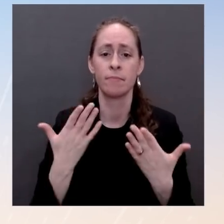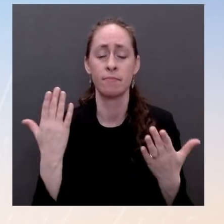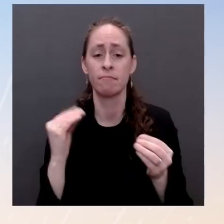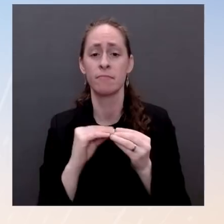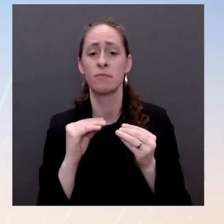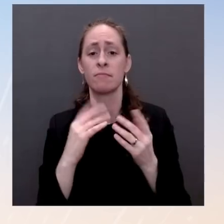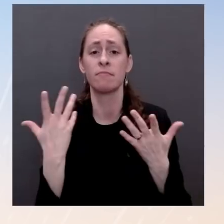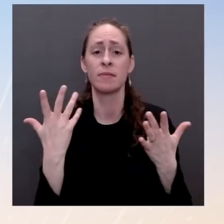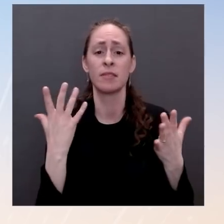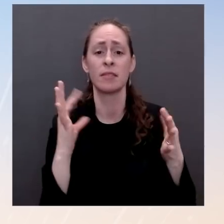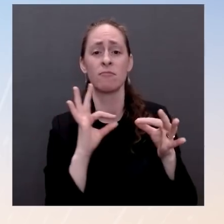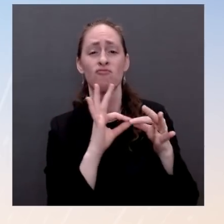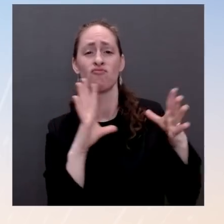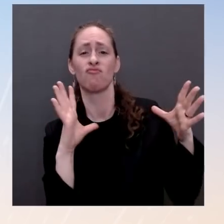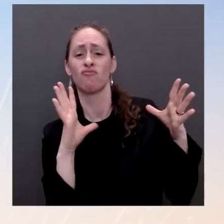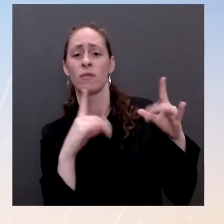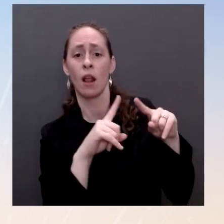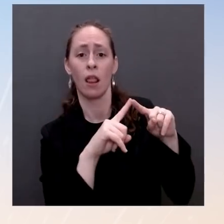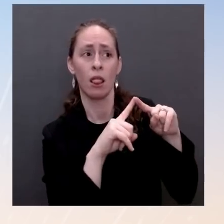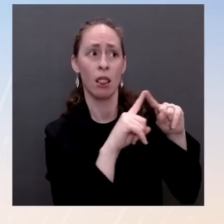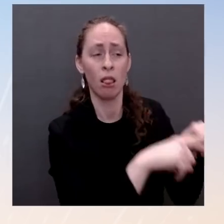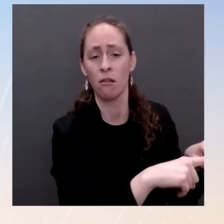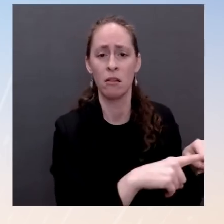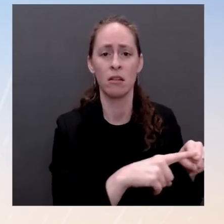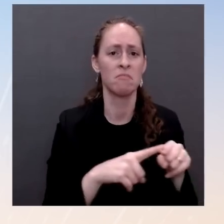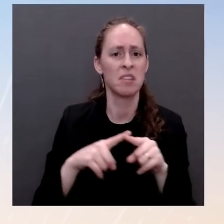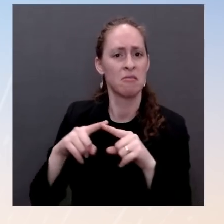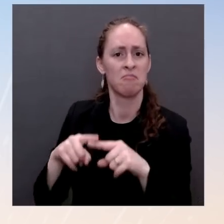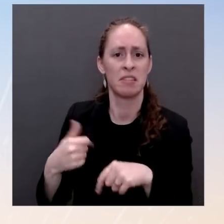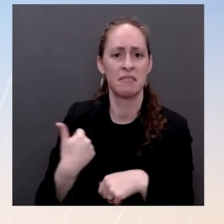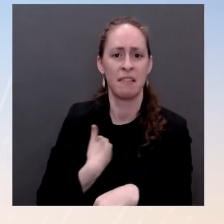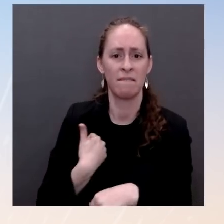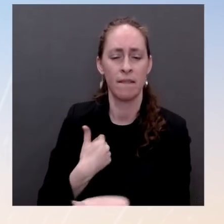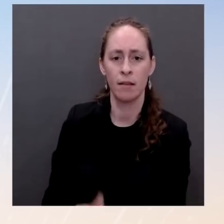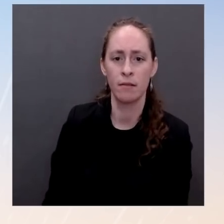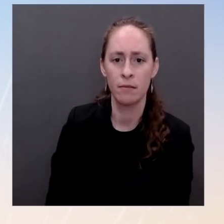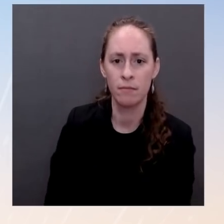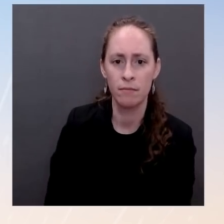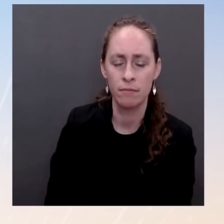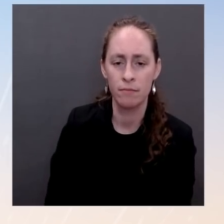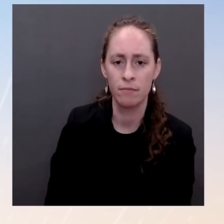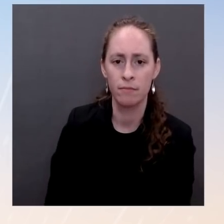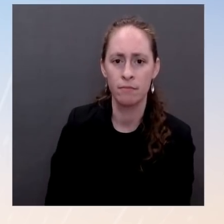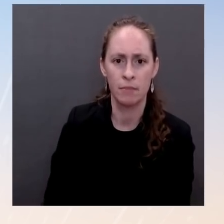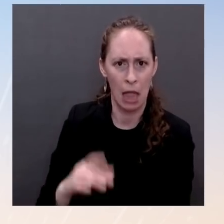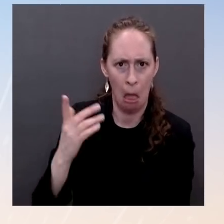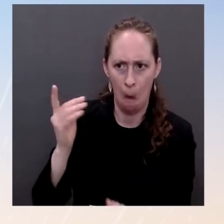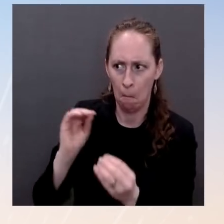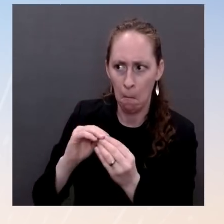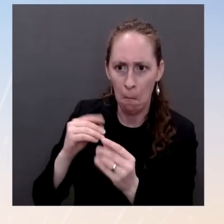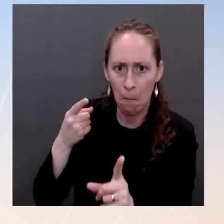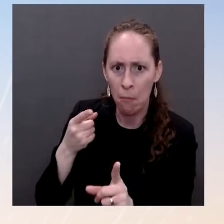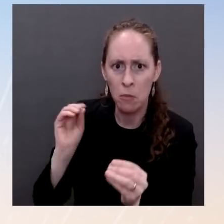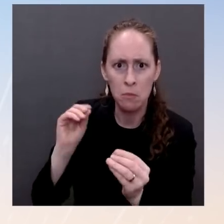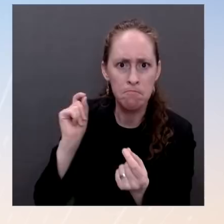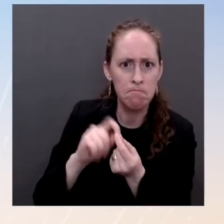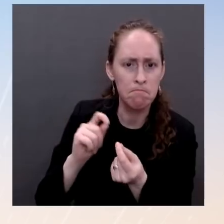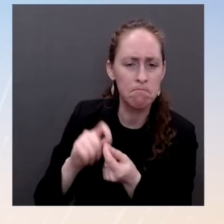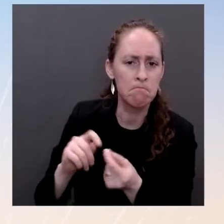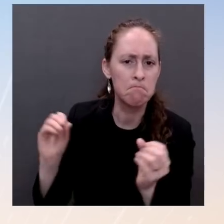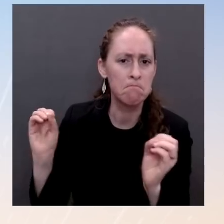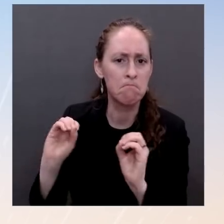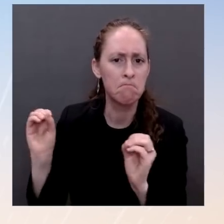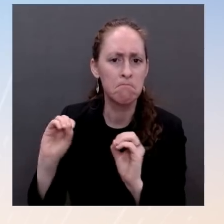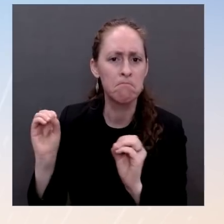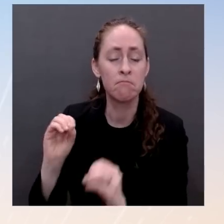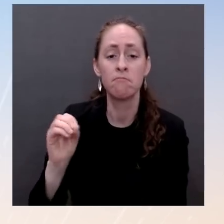including in terms of what he is considering. But our overarching objective is to decrease the impact on American consumers and increase